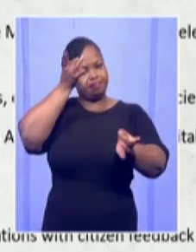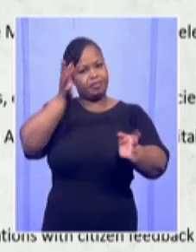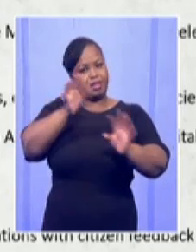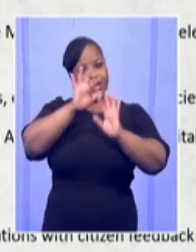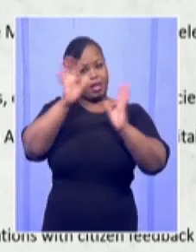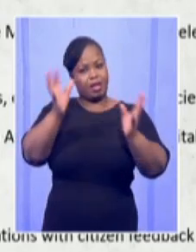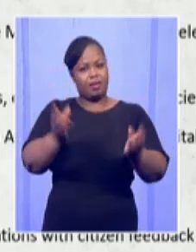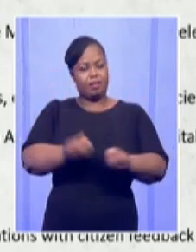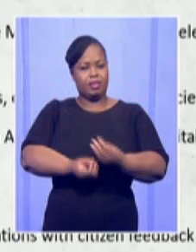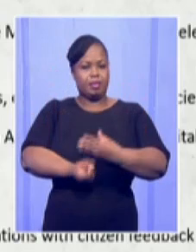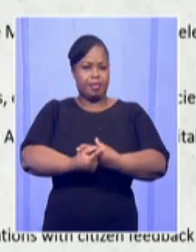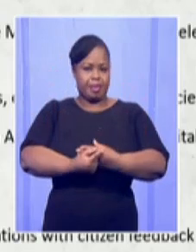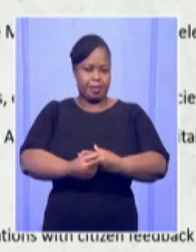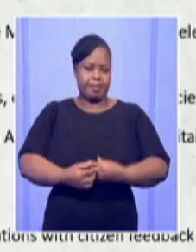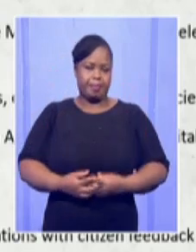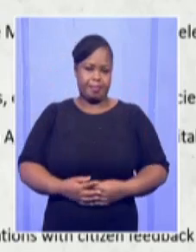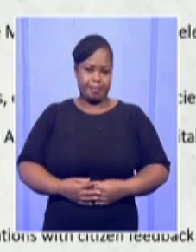happening.